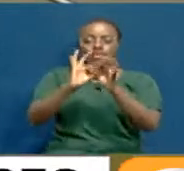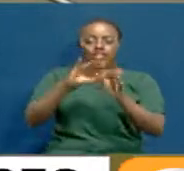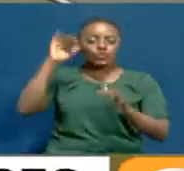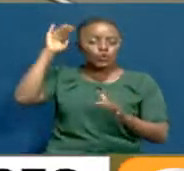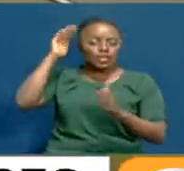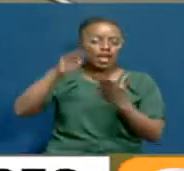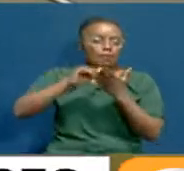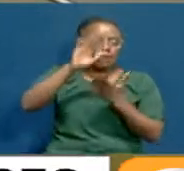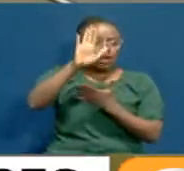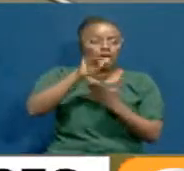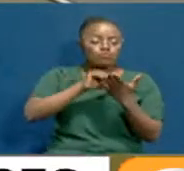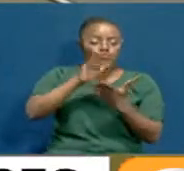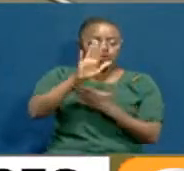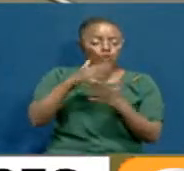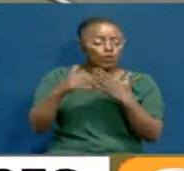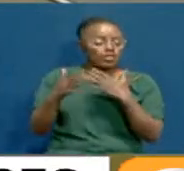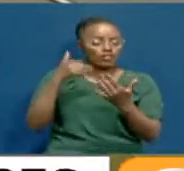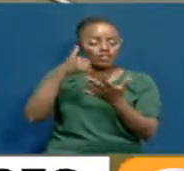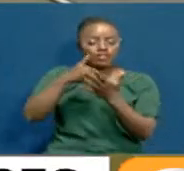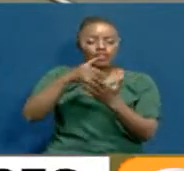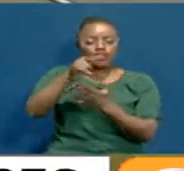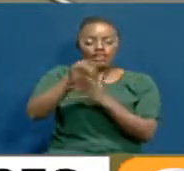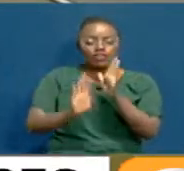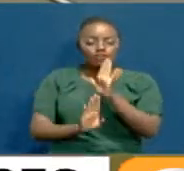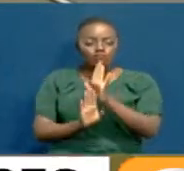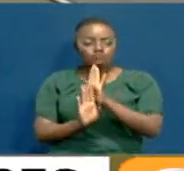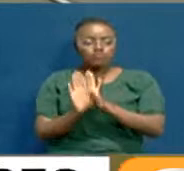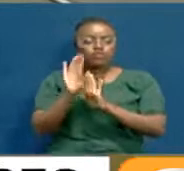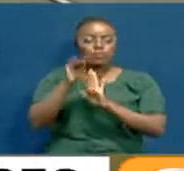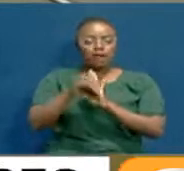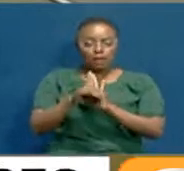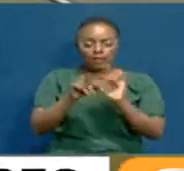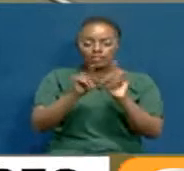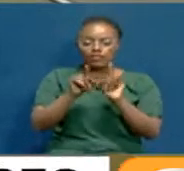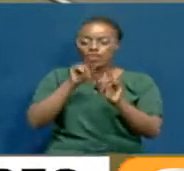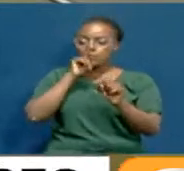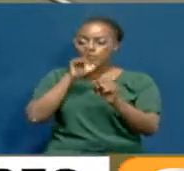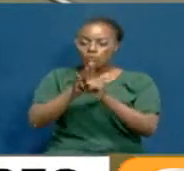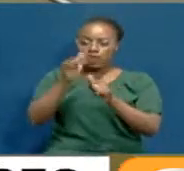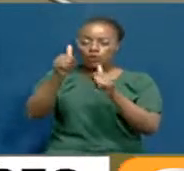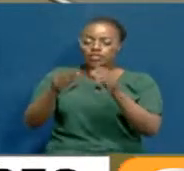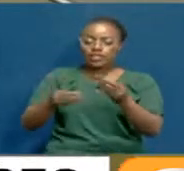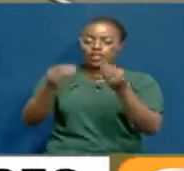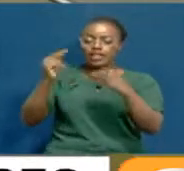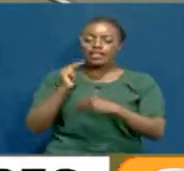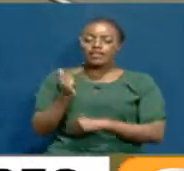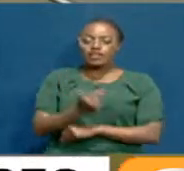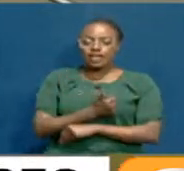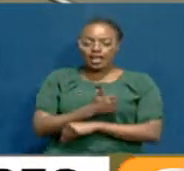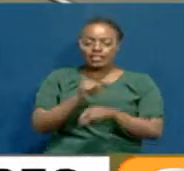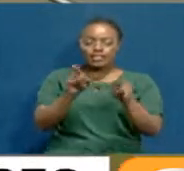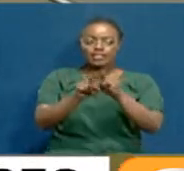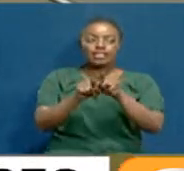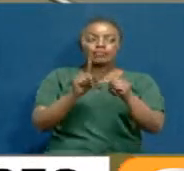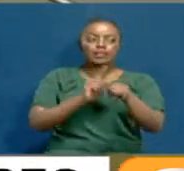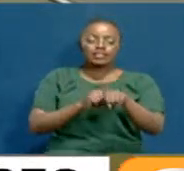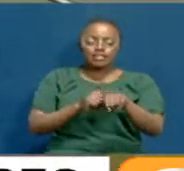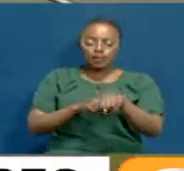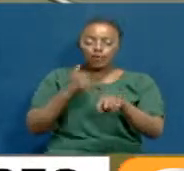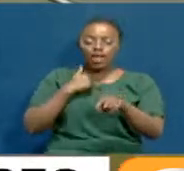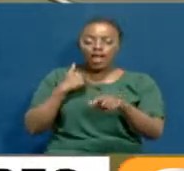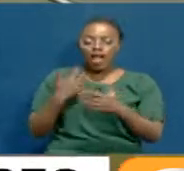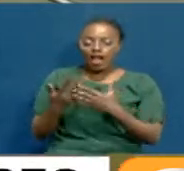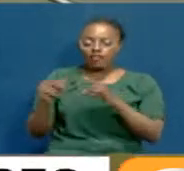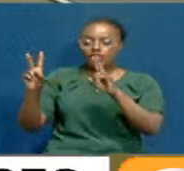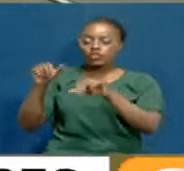more and more of what it actually entails, the bottom-up economic approach, the promises that they're giving. I mean, when we had the